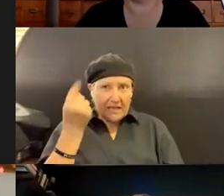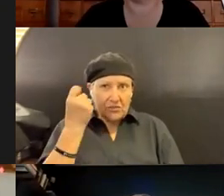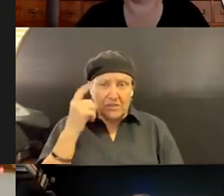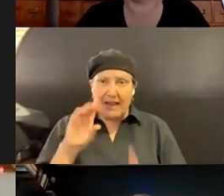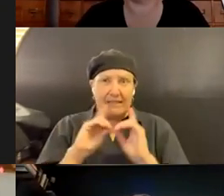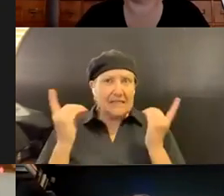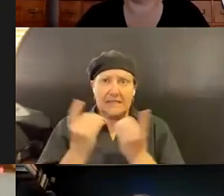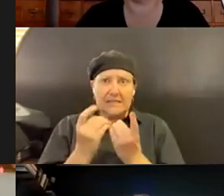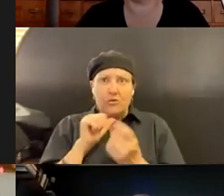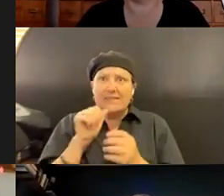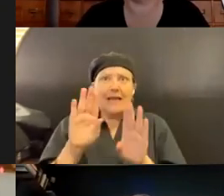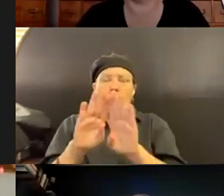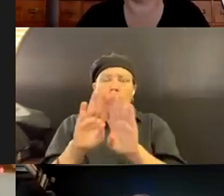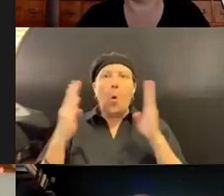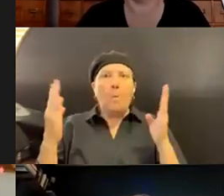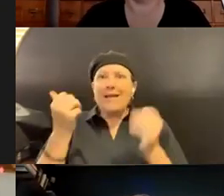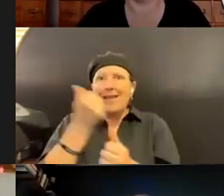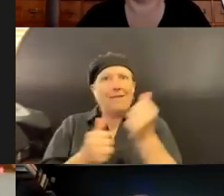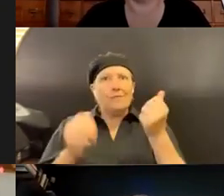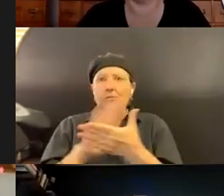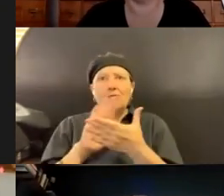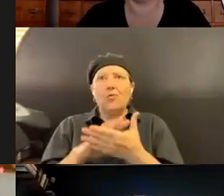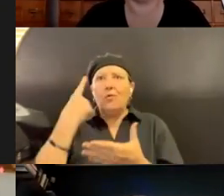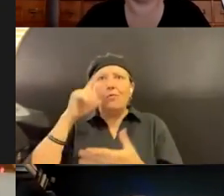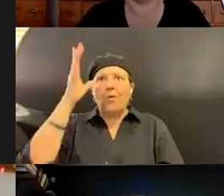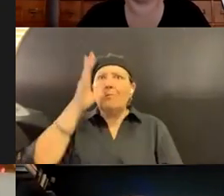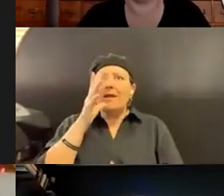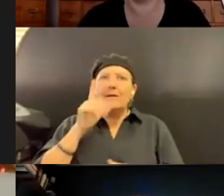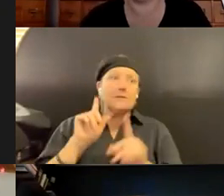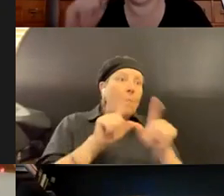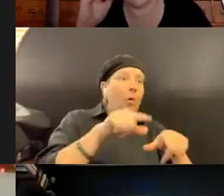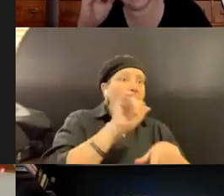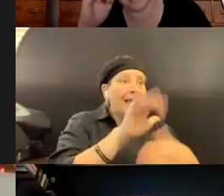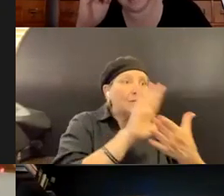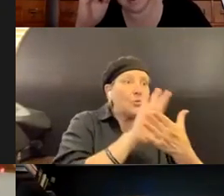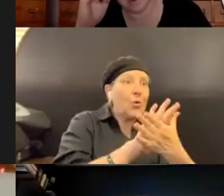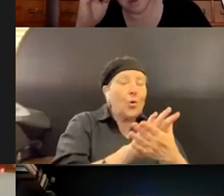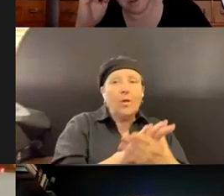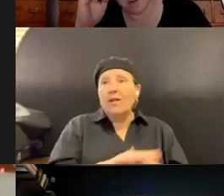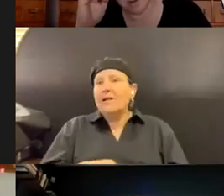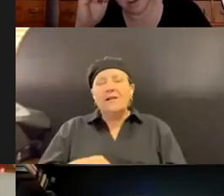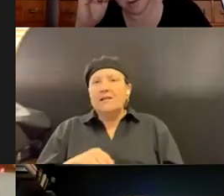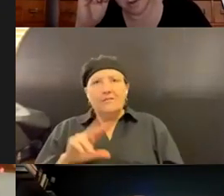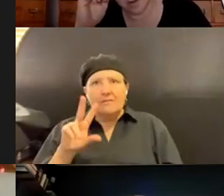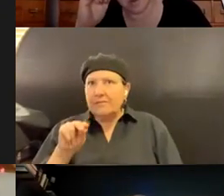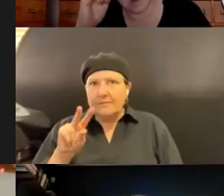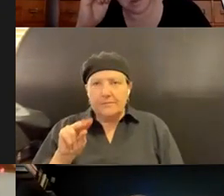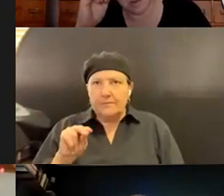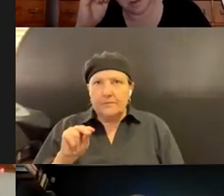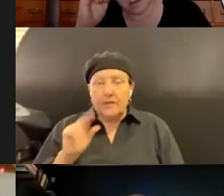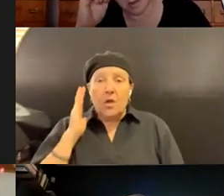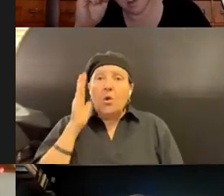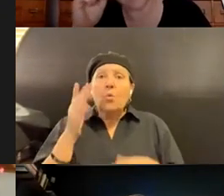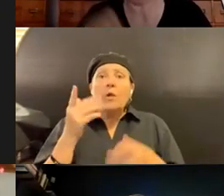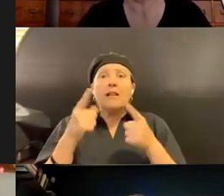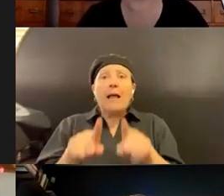for example, like every single school so that parents go, like, so for example, everybody goes to Elysian Heights to pick up their lunch. What is going to happen is